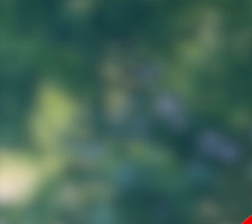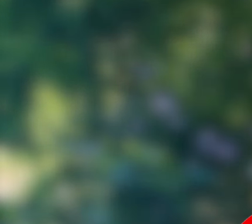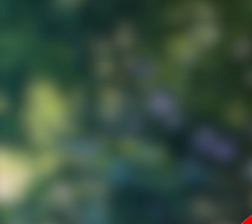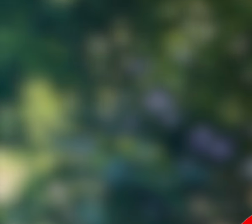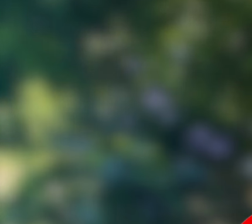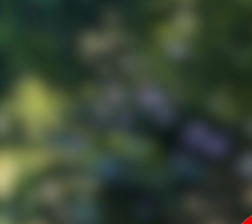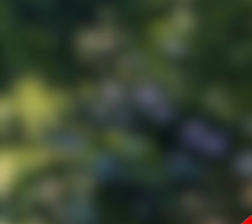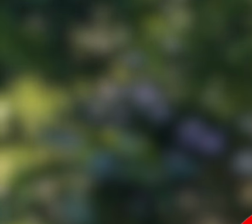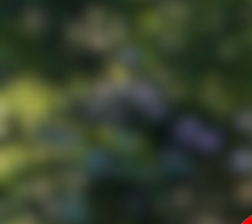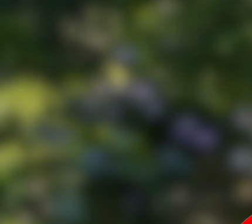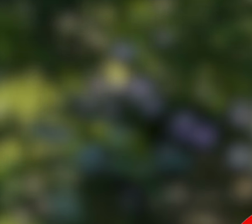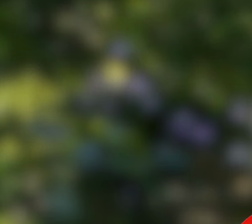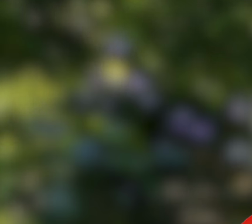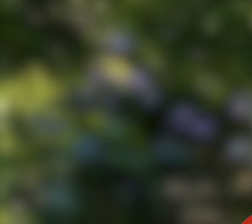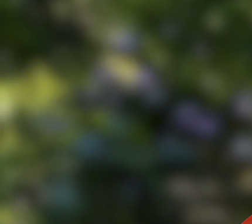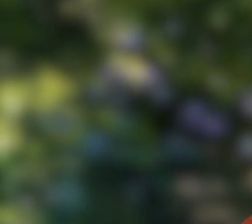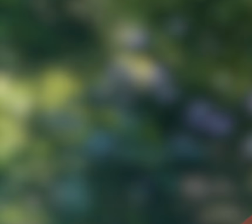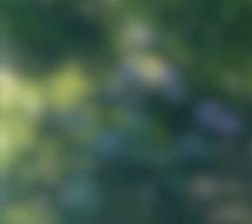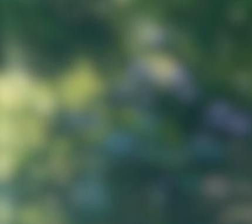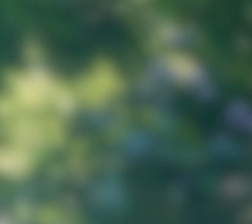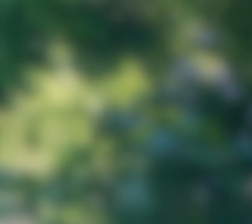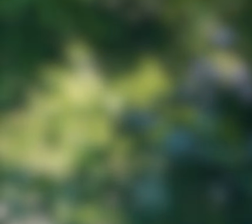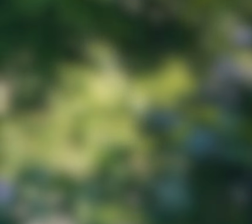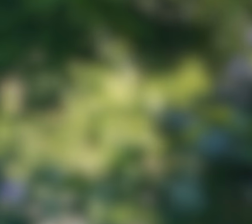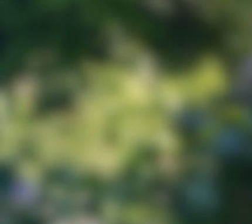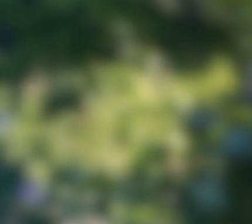MasterCard and SagiCore.